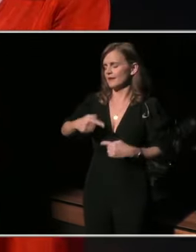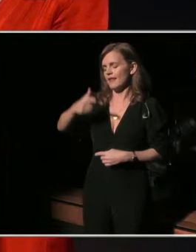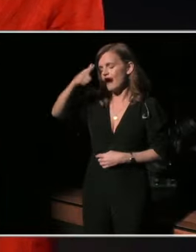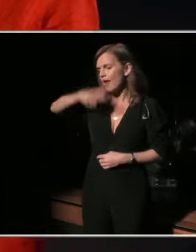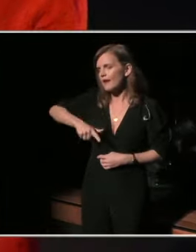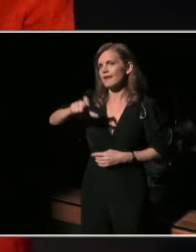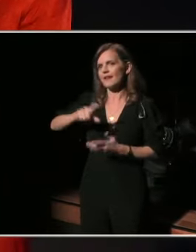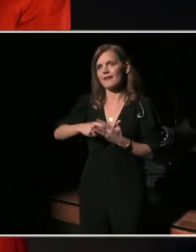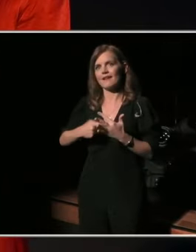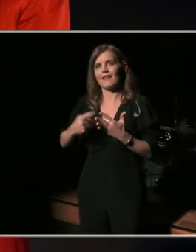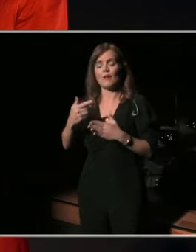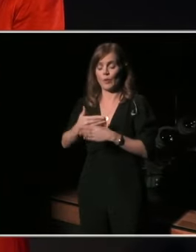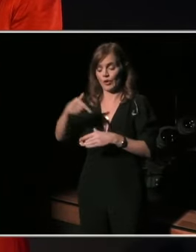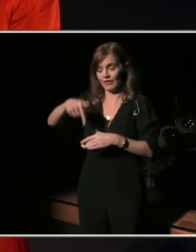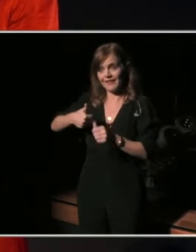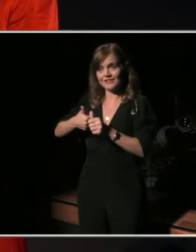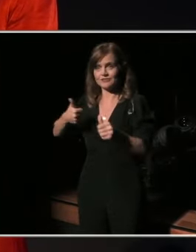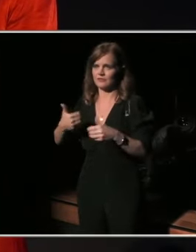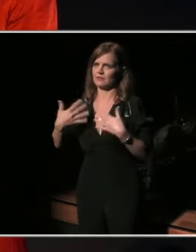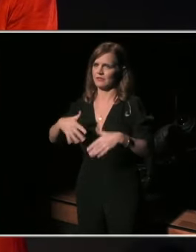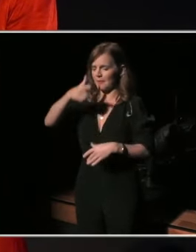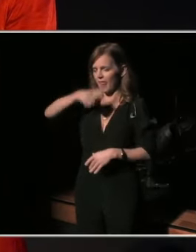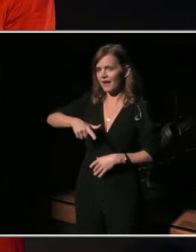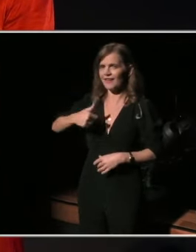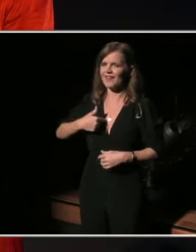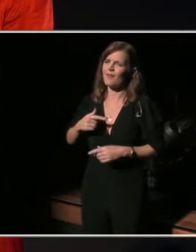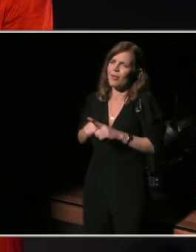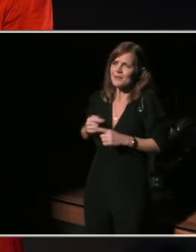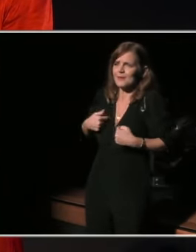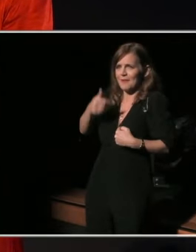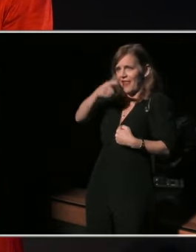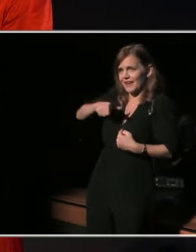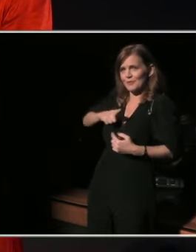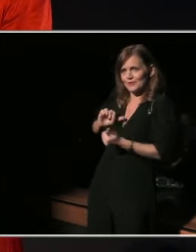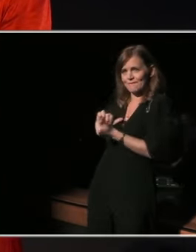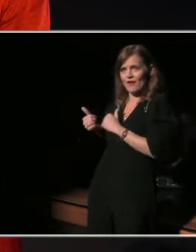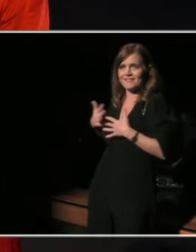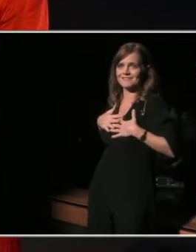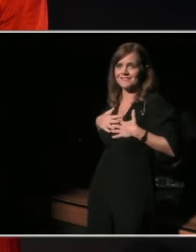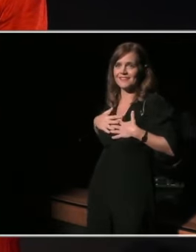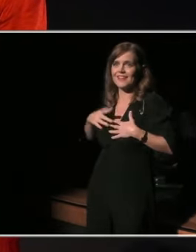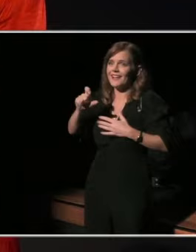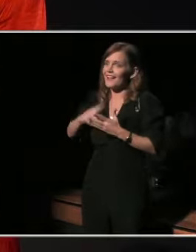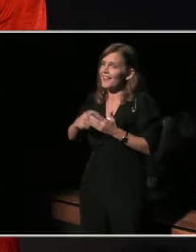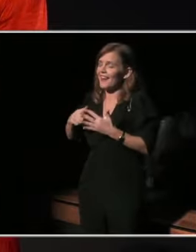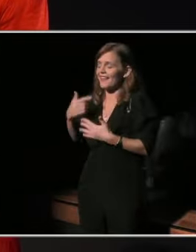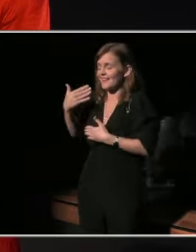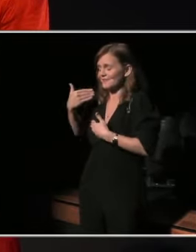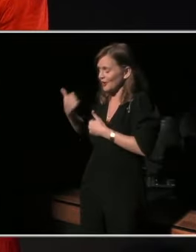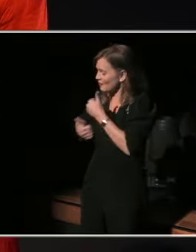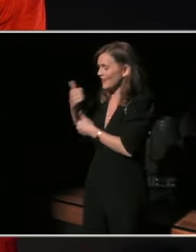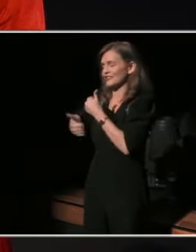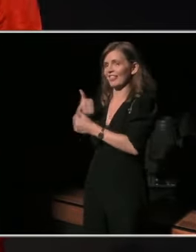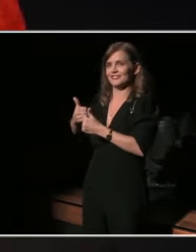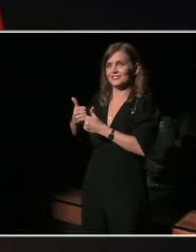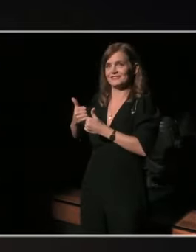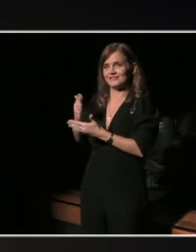our industry, and I'm exceptionally lucky to count her as a personal friend. Claire, many congratulations, very well